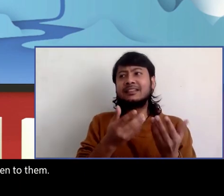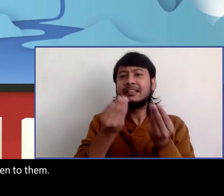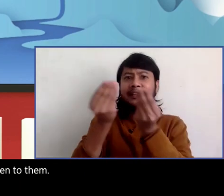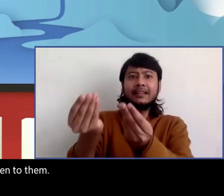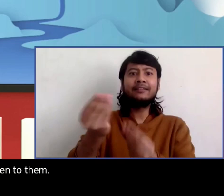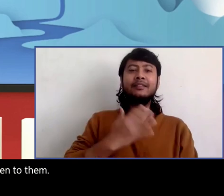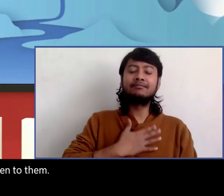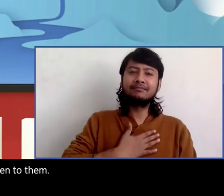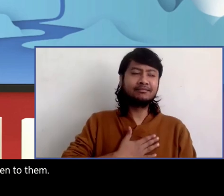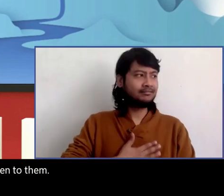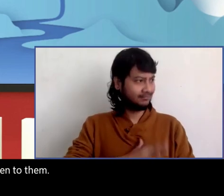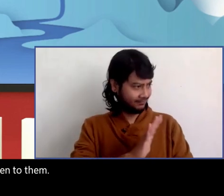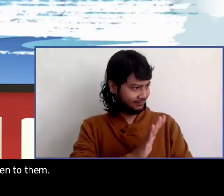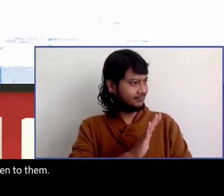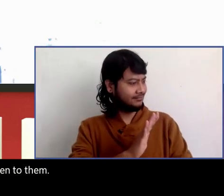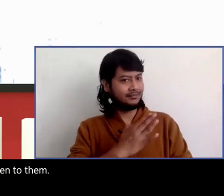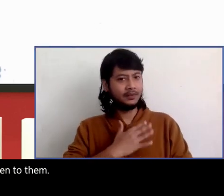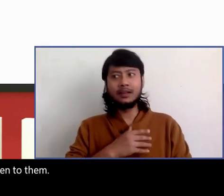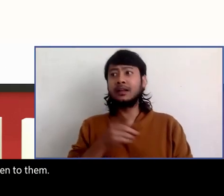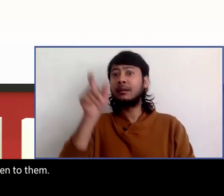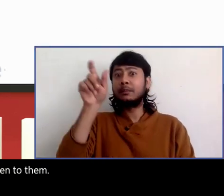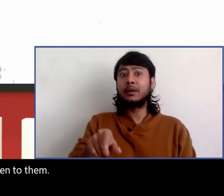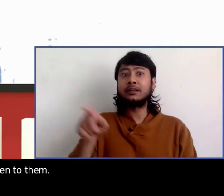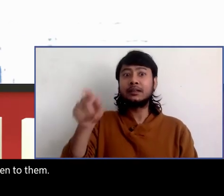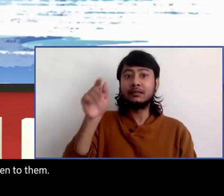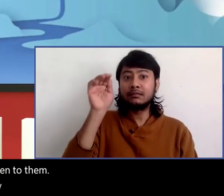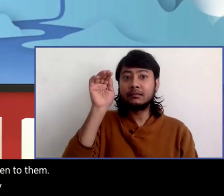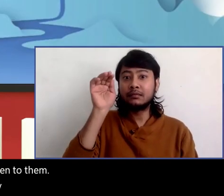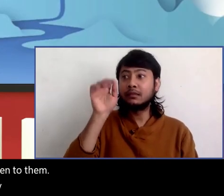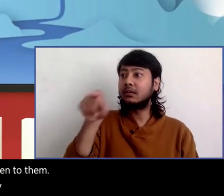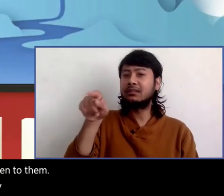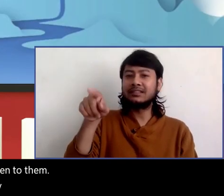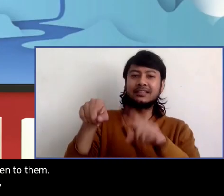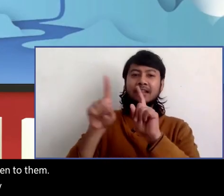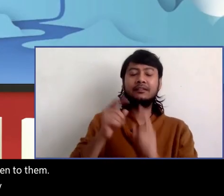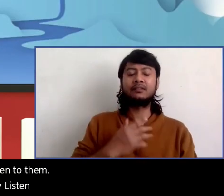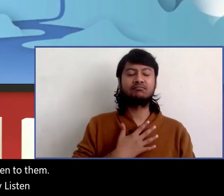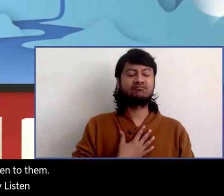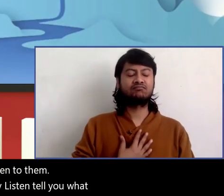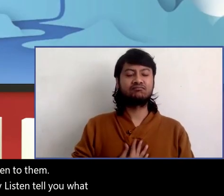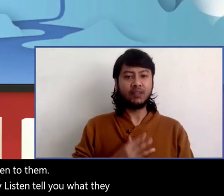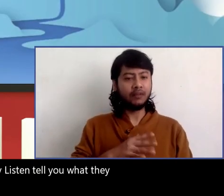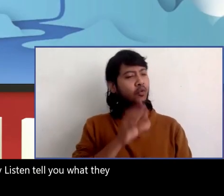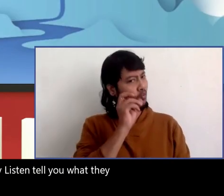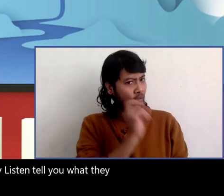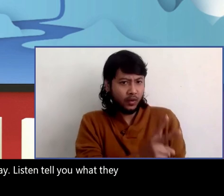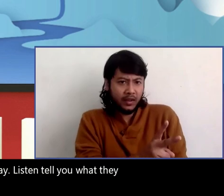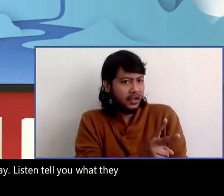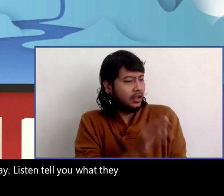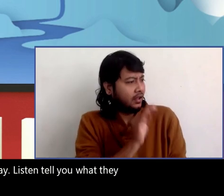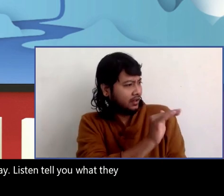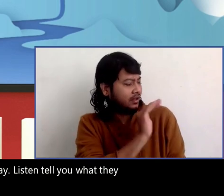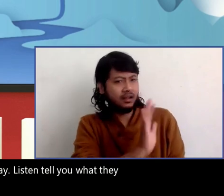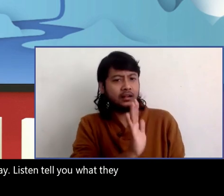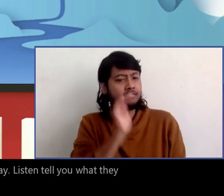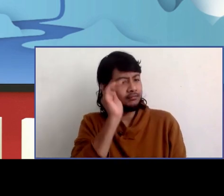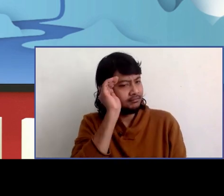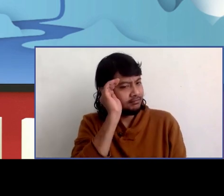it's silence from them, it's okay, listen. They may tell you what they're going through. And many, many years